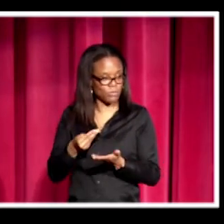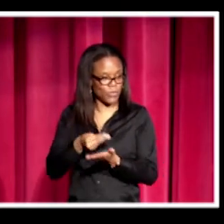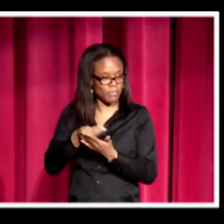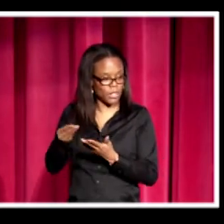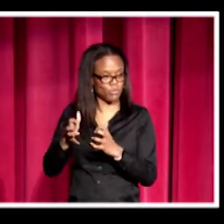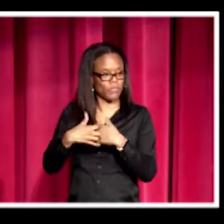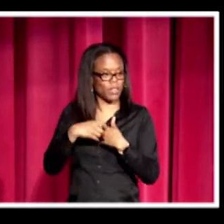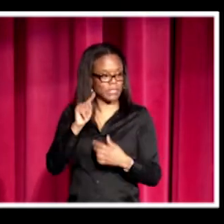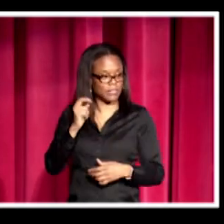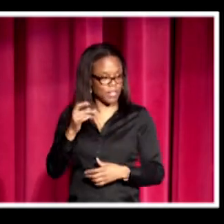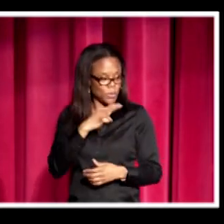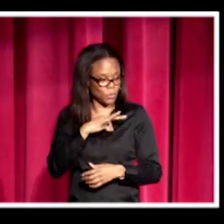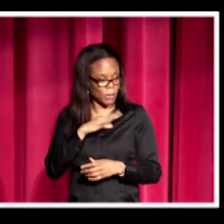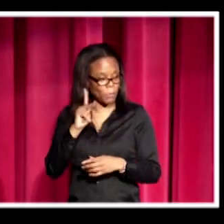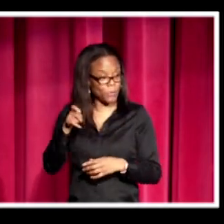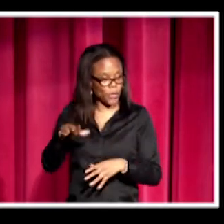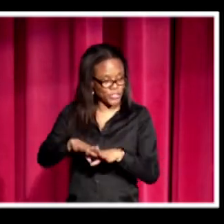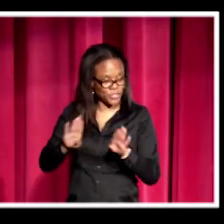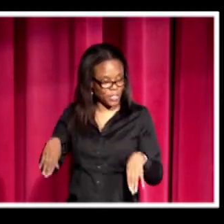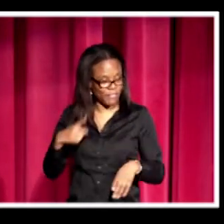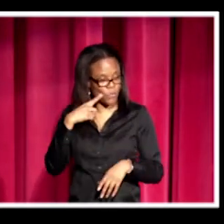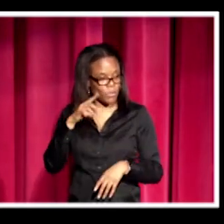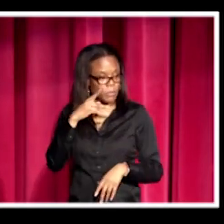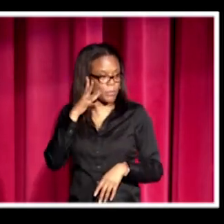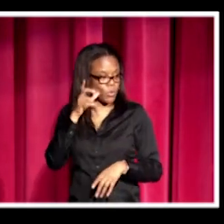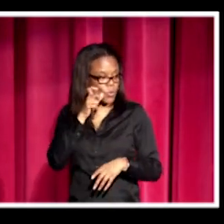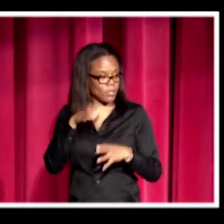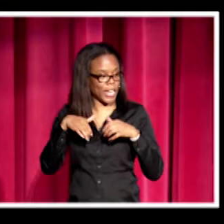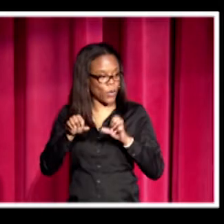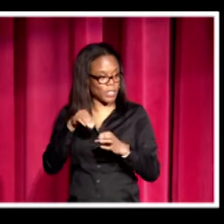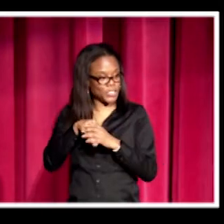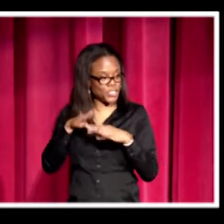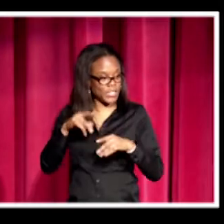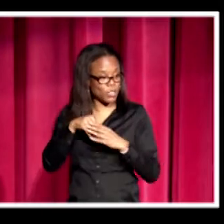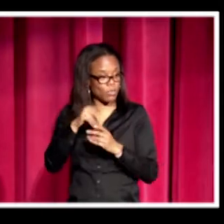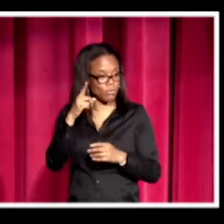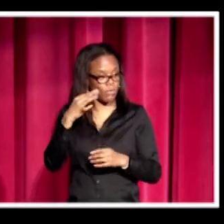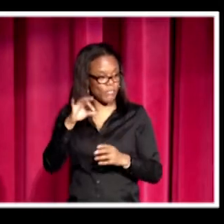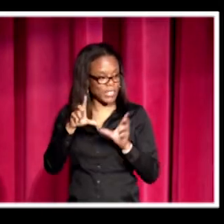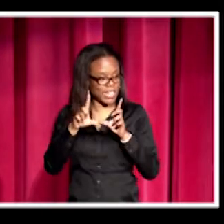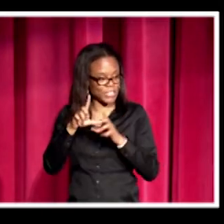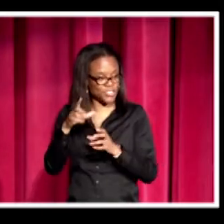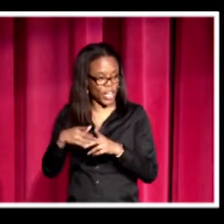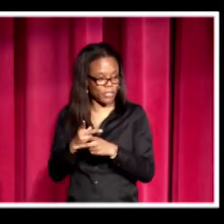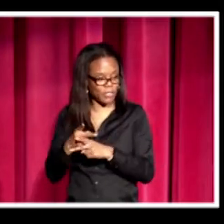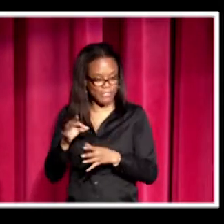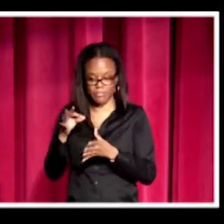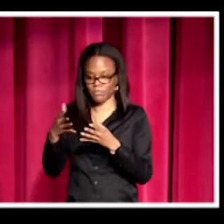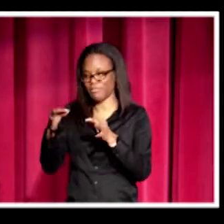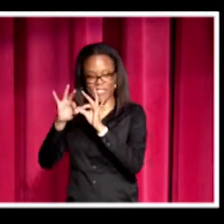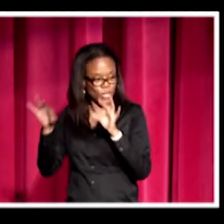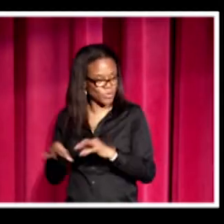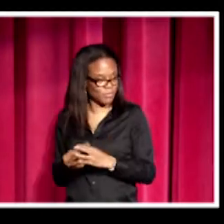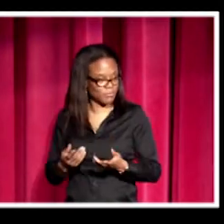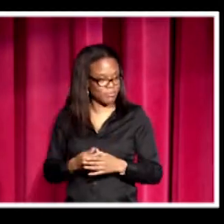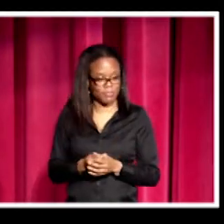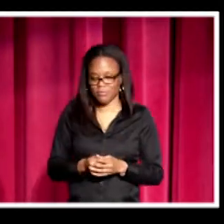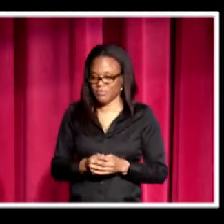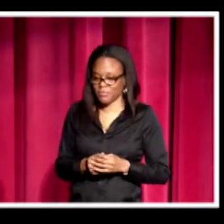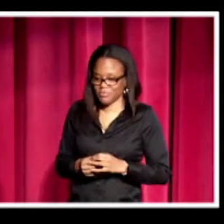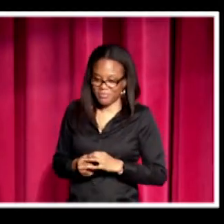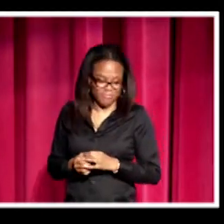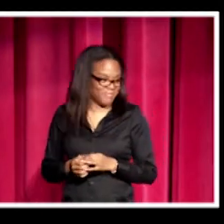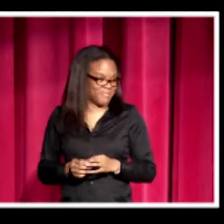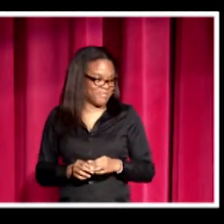child for parents who enroll their children in one of our licensed child care facilities. And not to forget